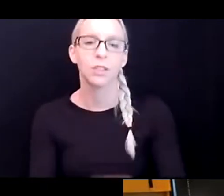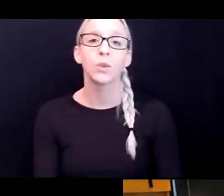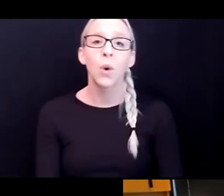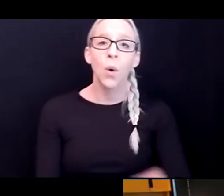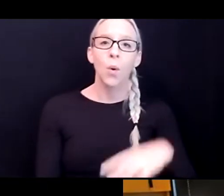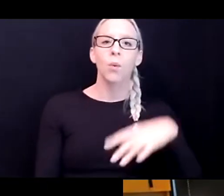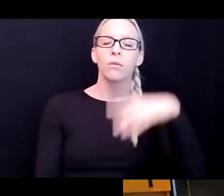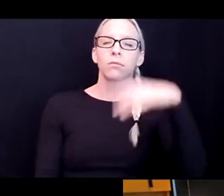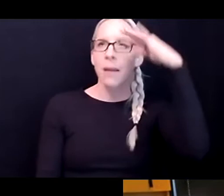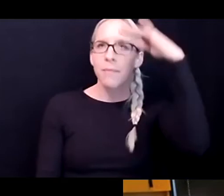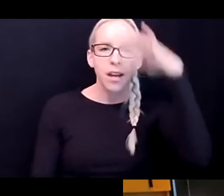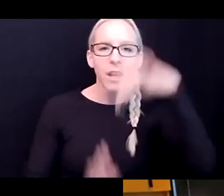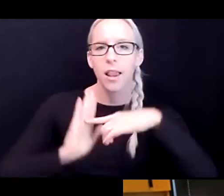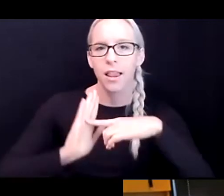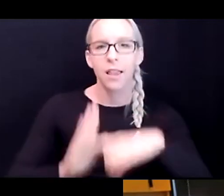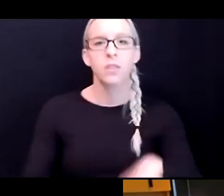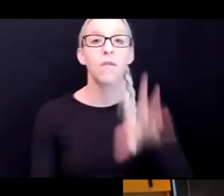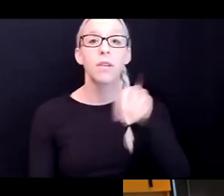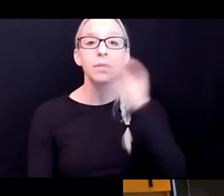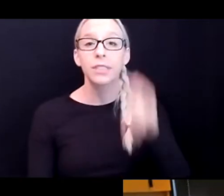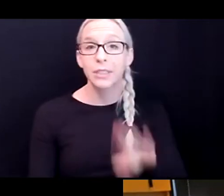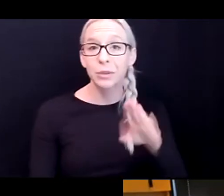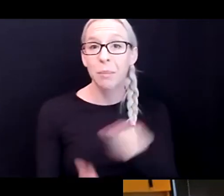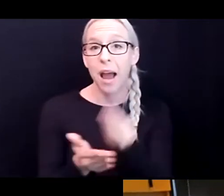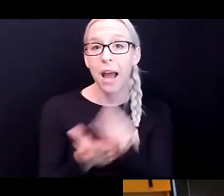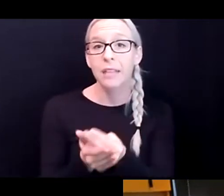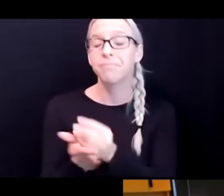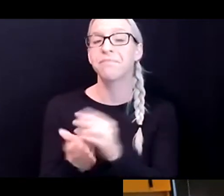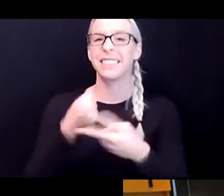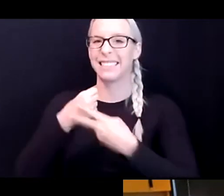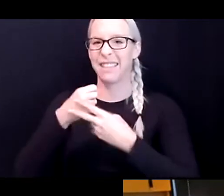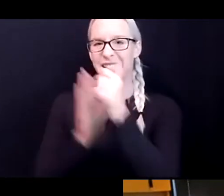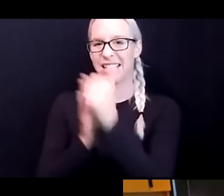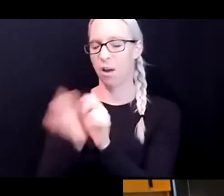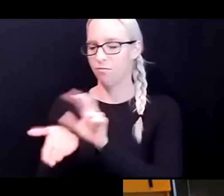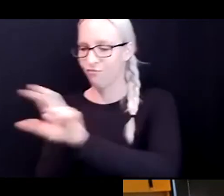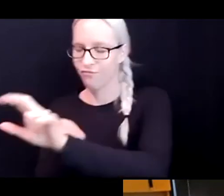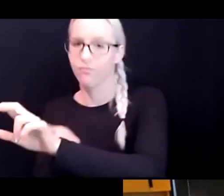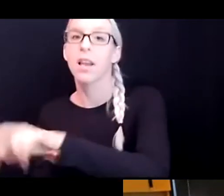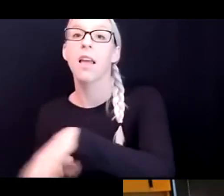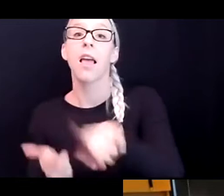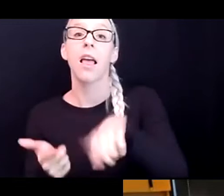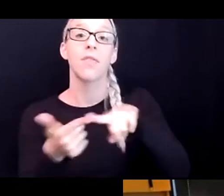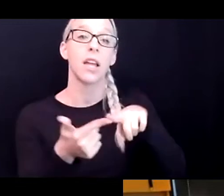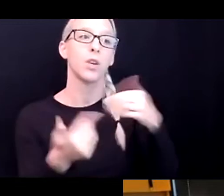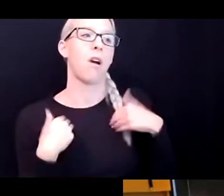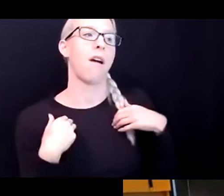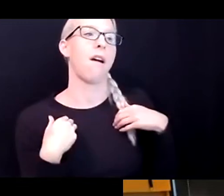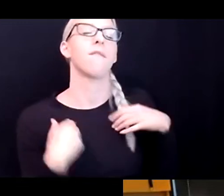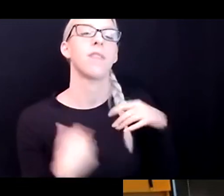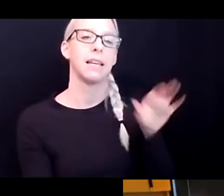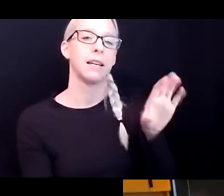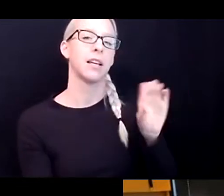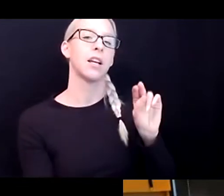50% of your money is going into the savings account and 50% is going into a conservative portfolio, and you want to